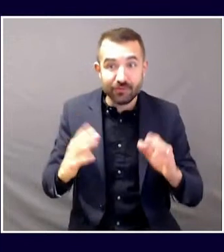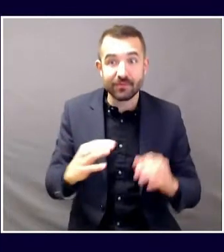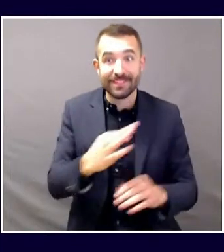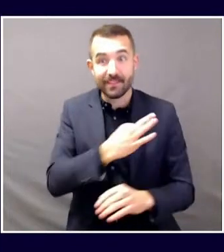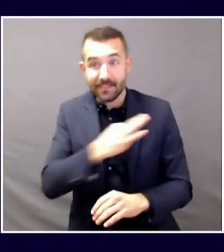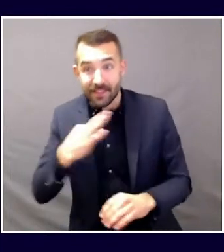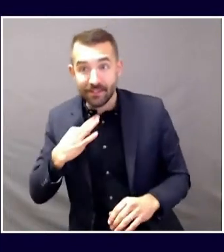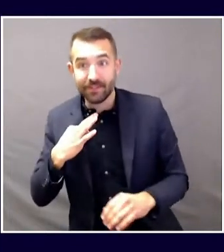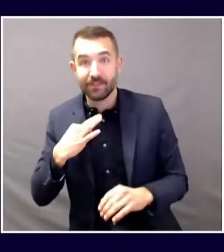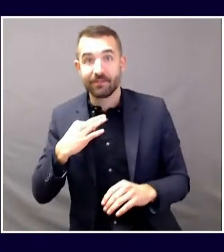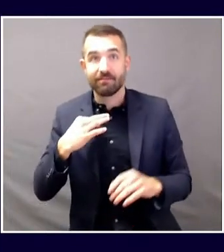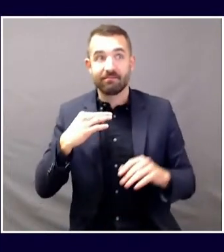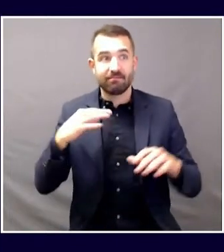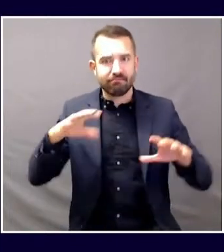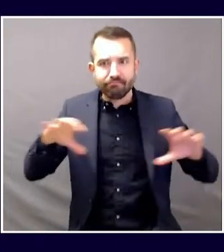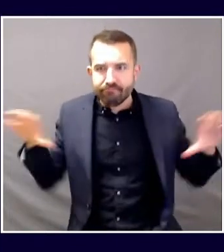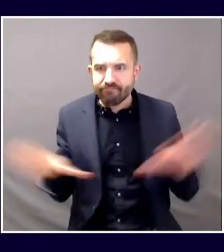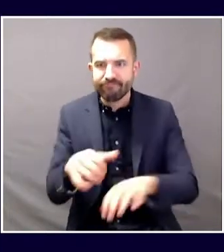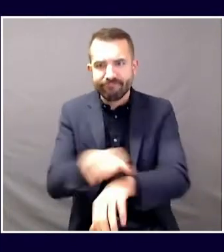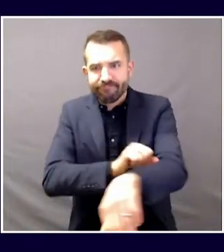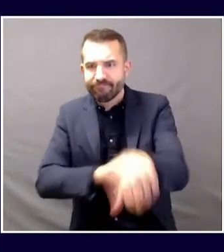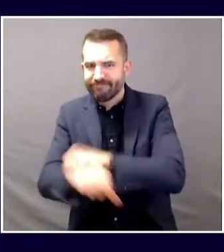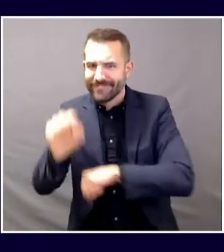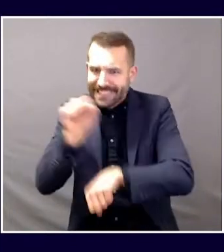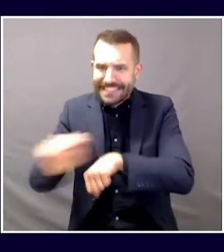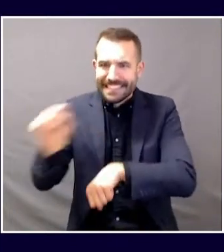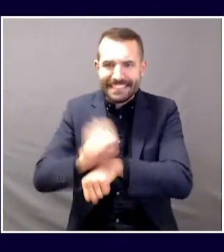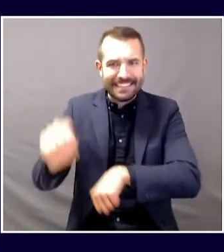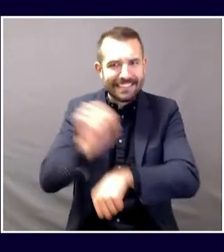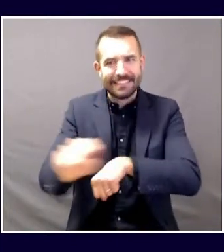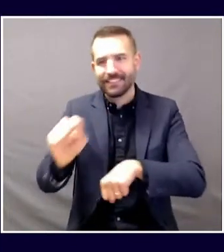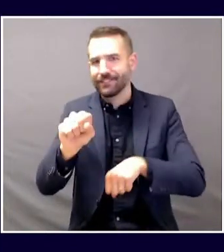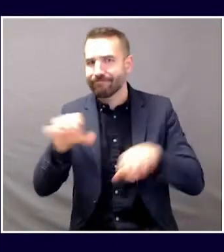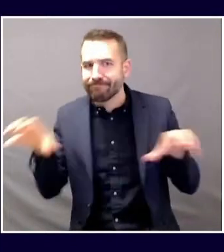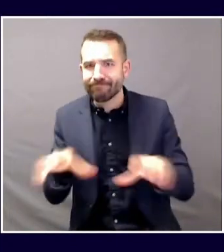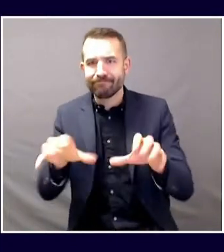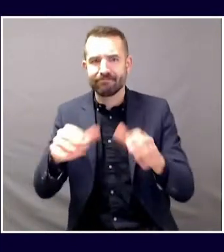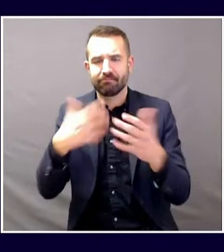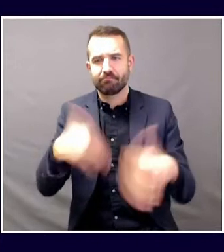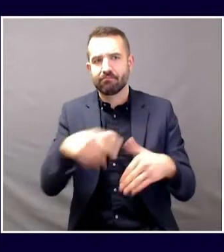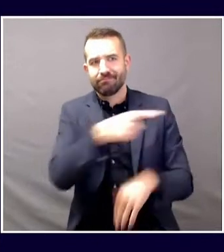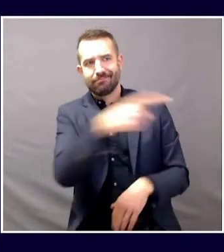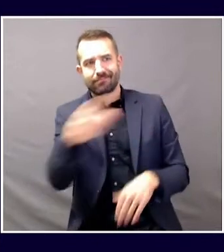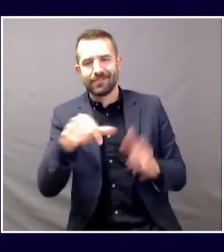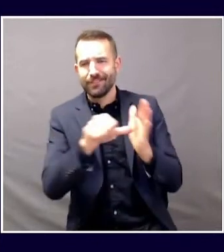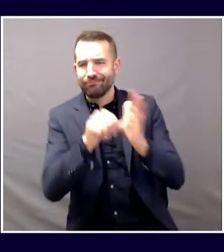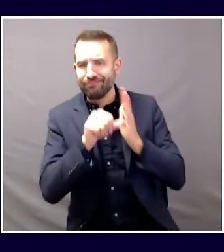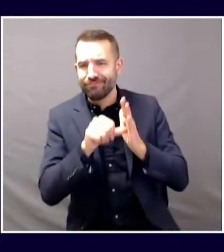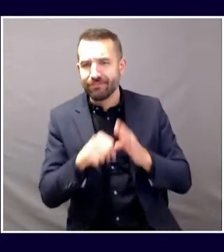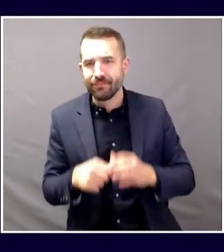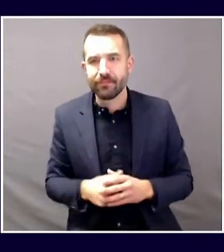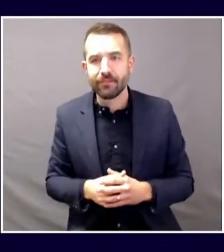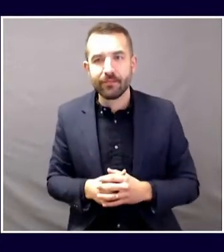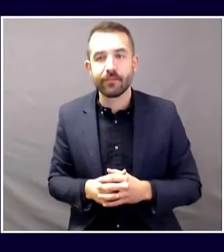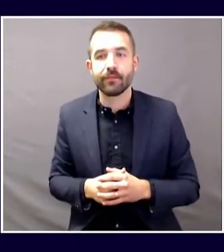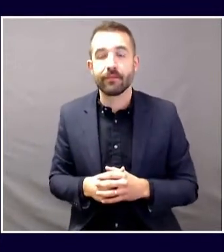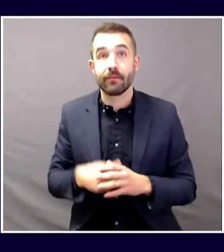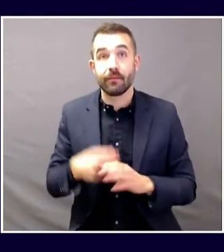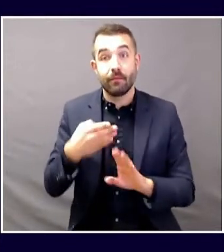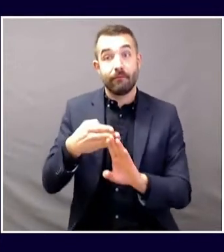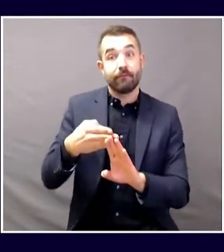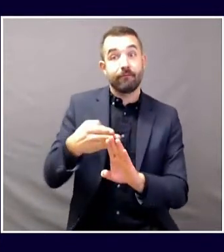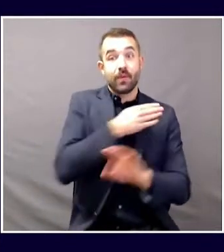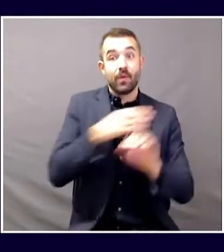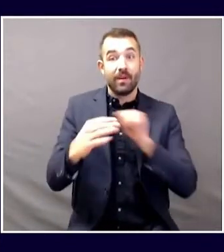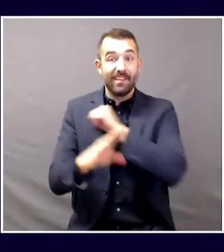undertaken and continue to undertake. Long before this year's school year resumed, teachers